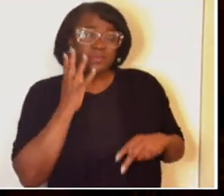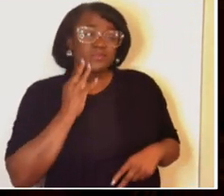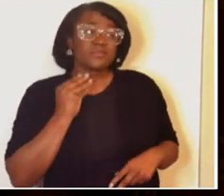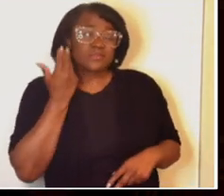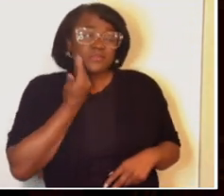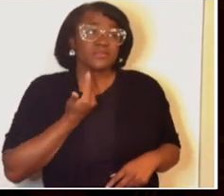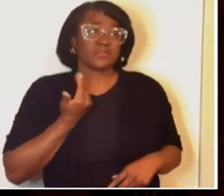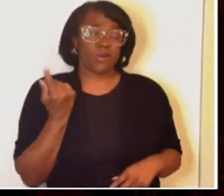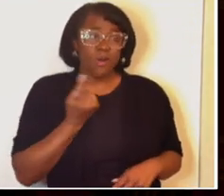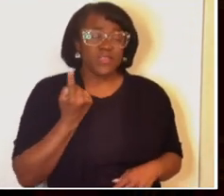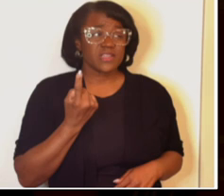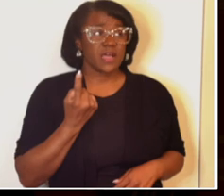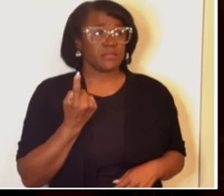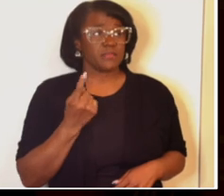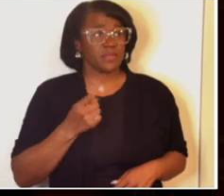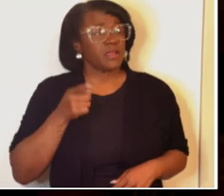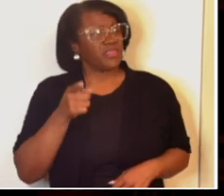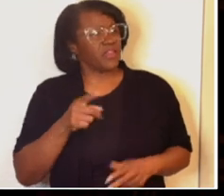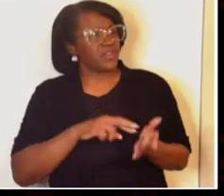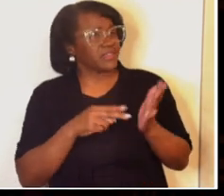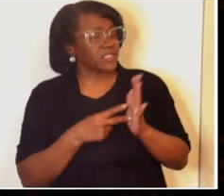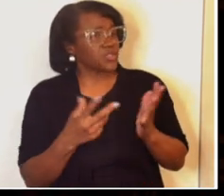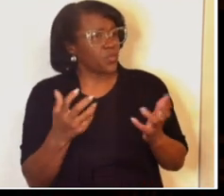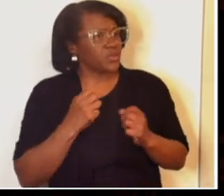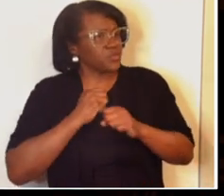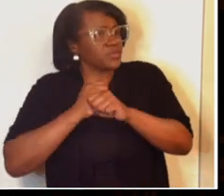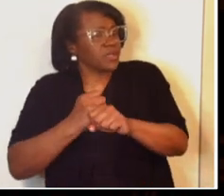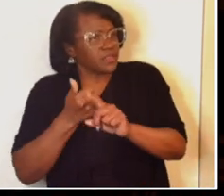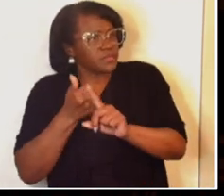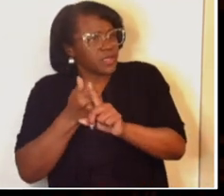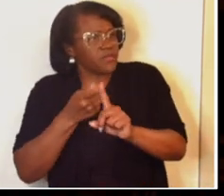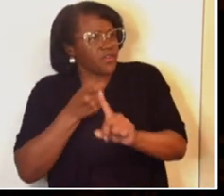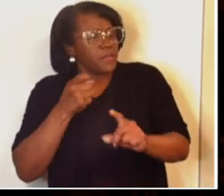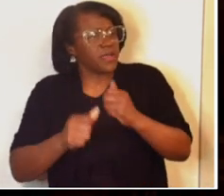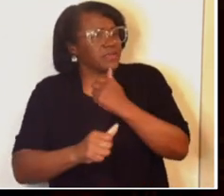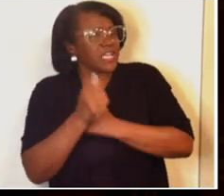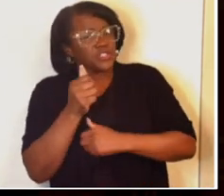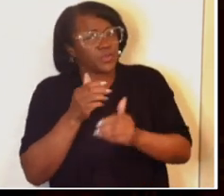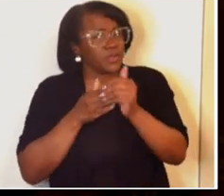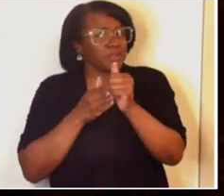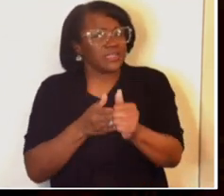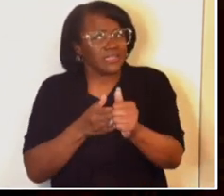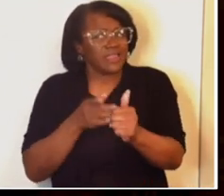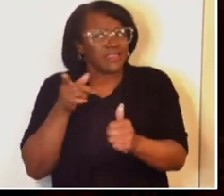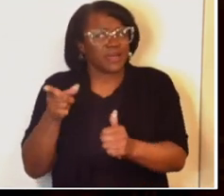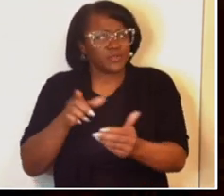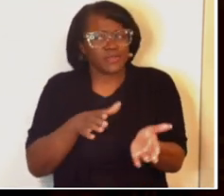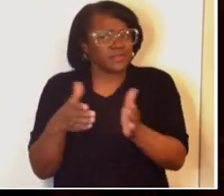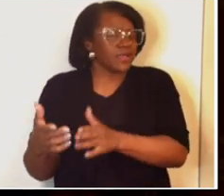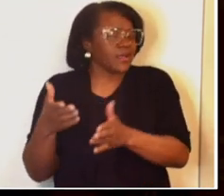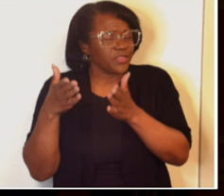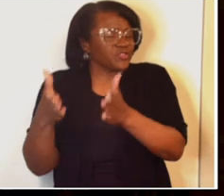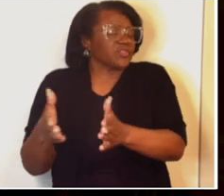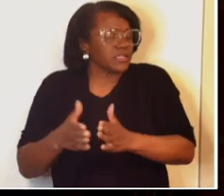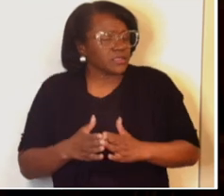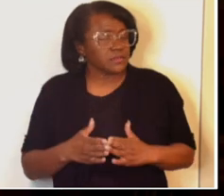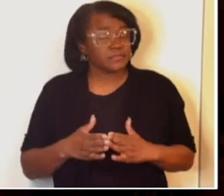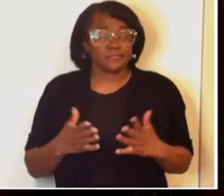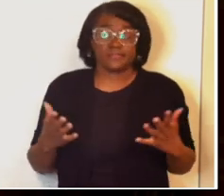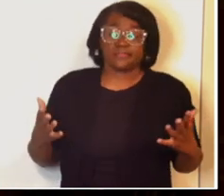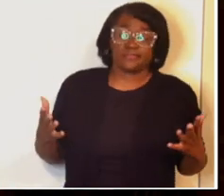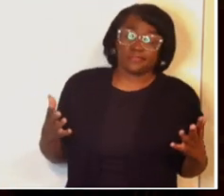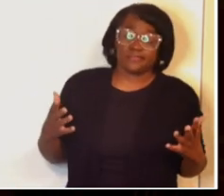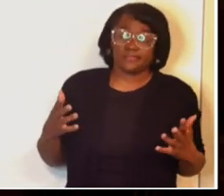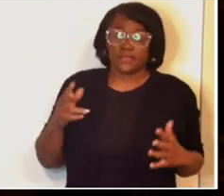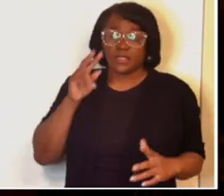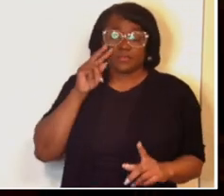intention is to protect themselves from a danger they perceive will leave them dead in the street." "Huh, perception is framing reality," I